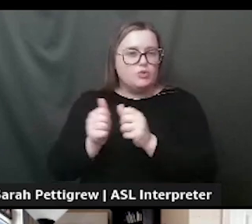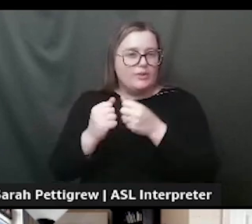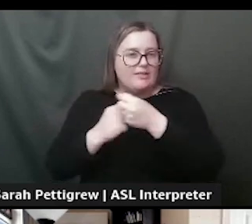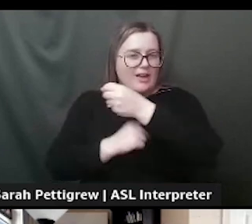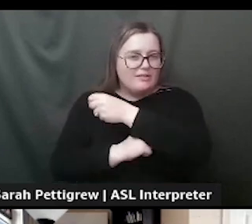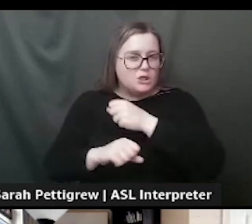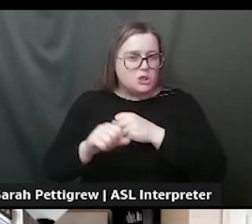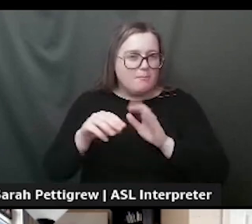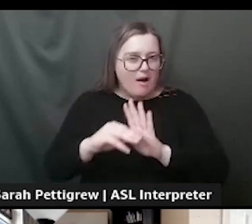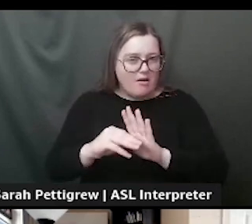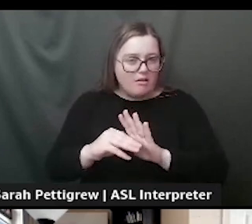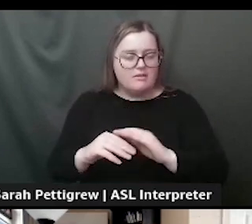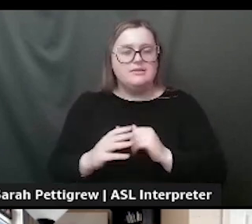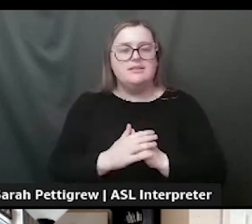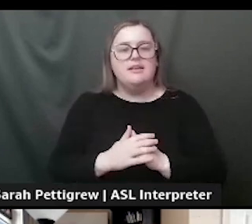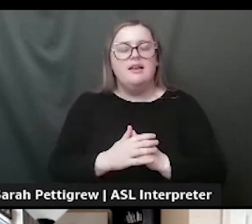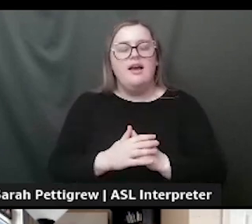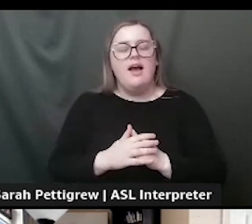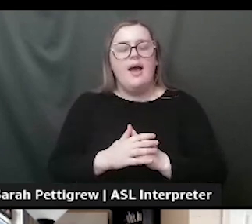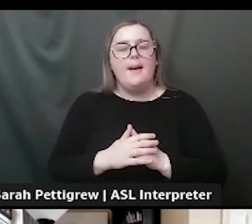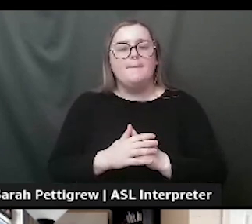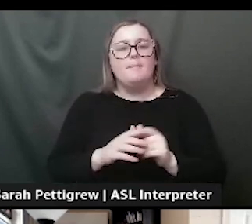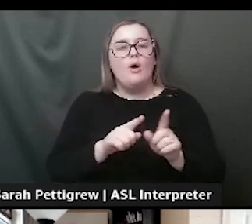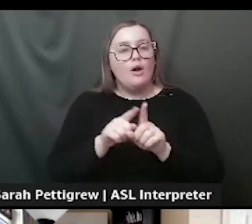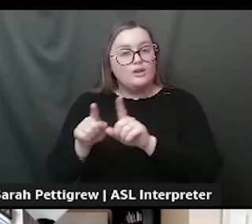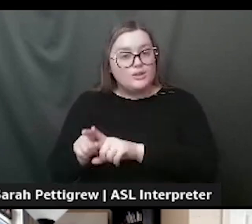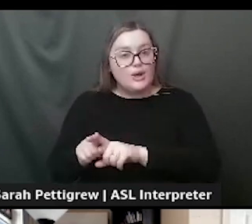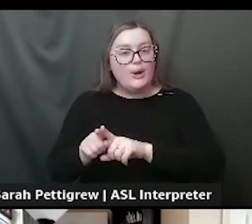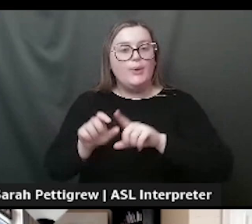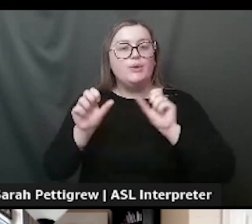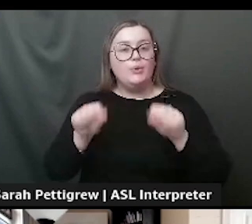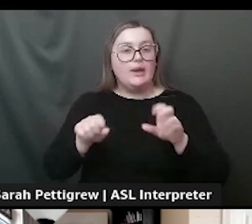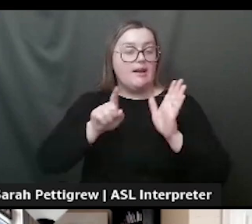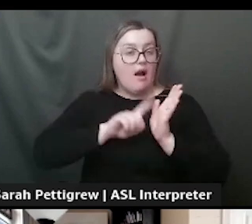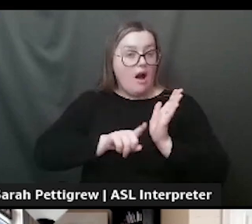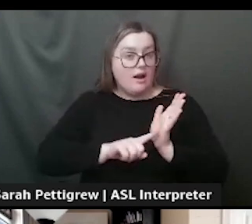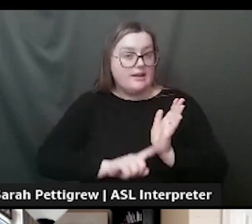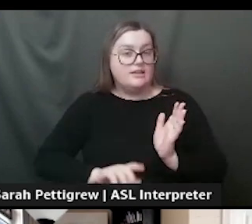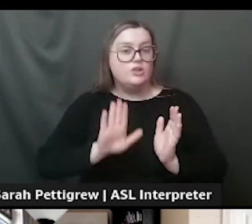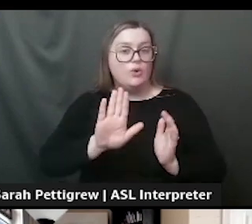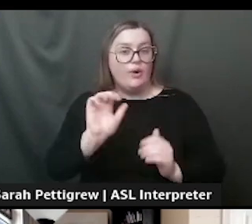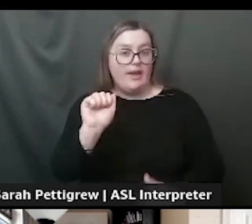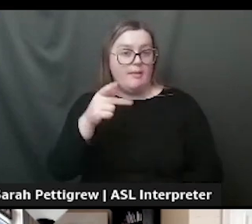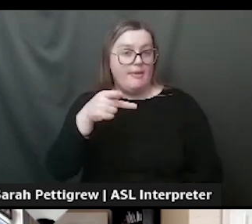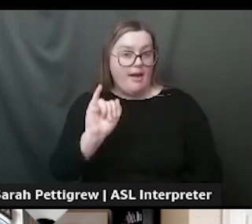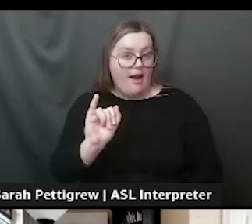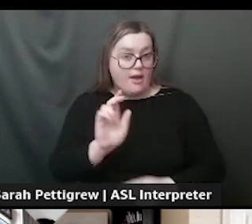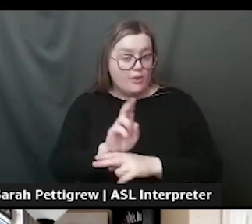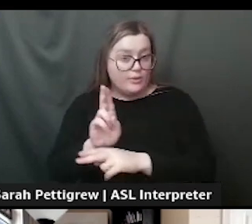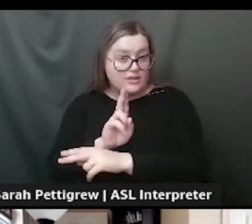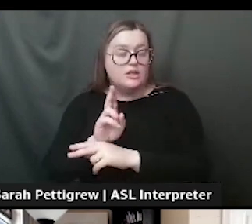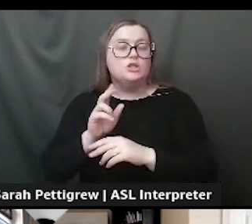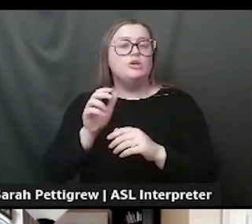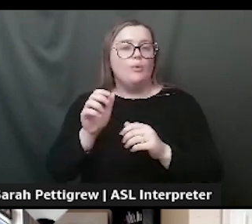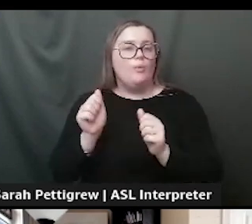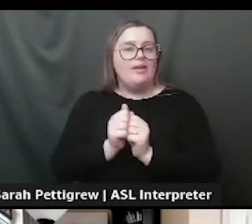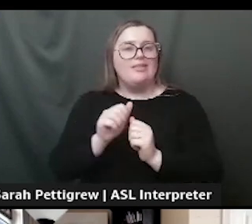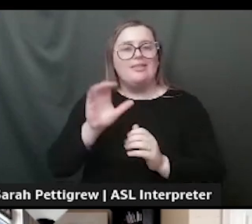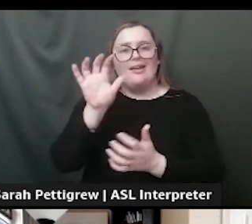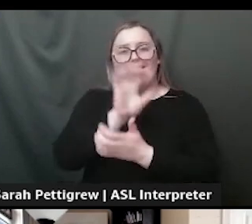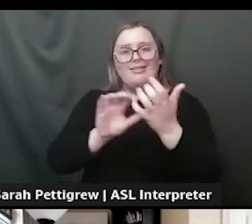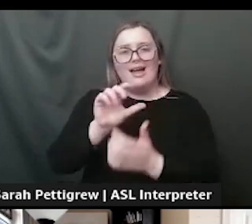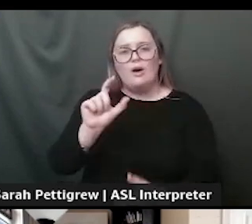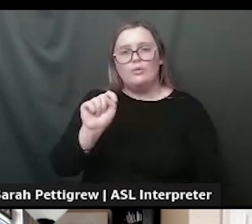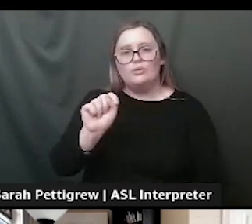along. You can also audit your API usage through CloudTrail. So